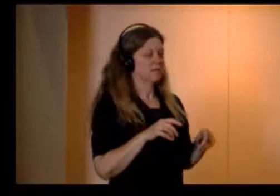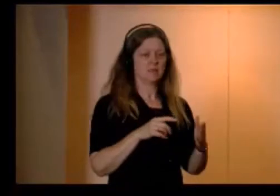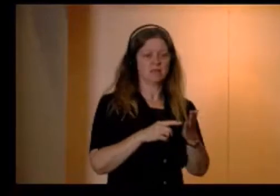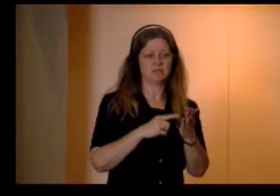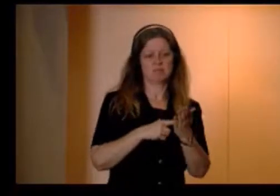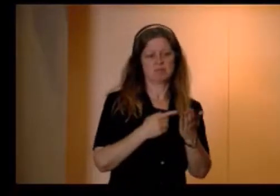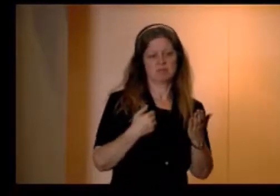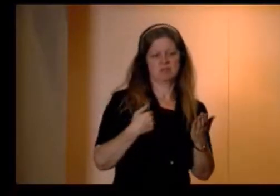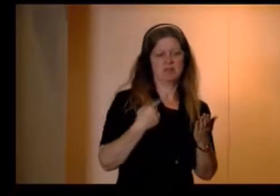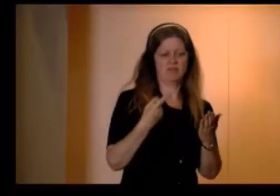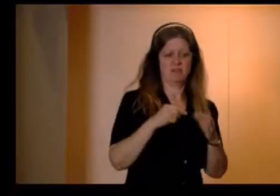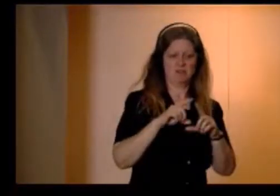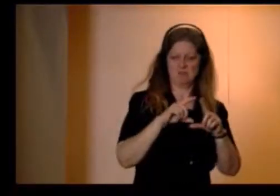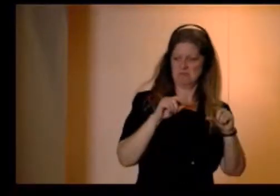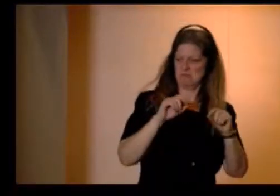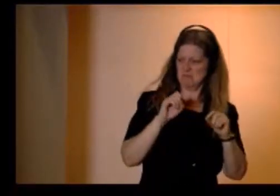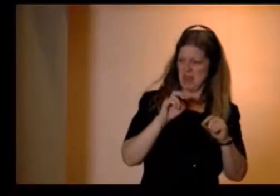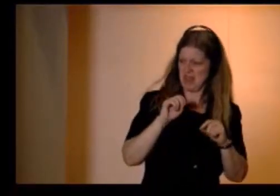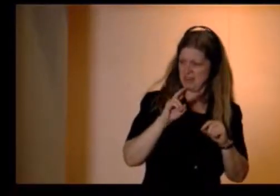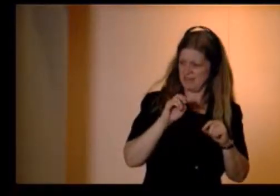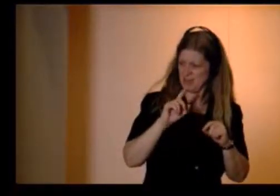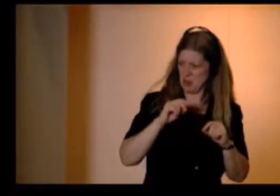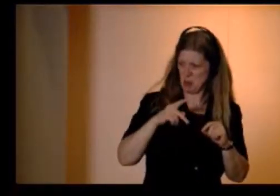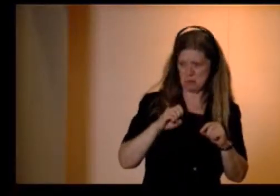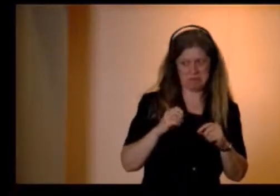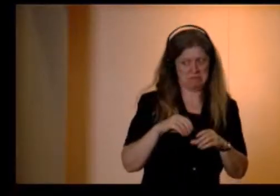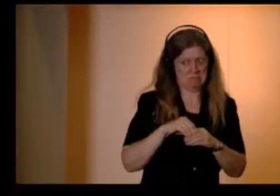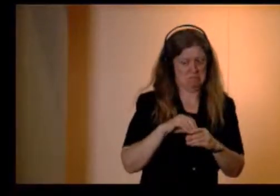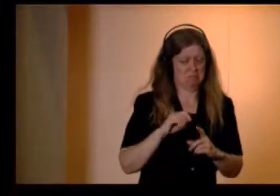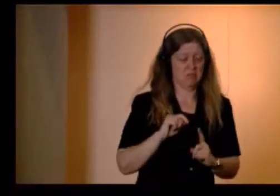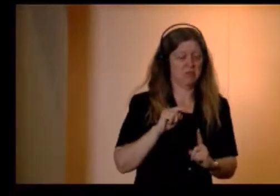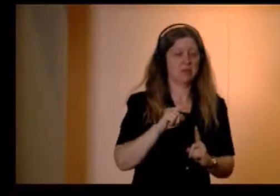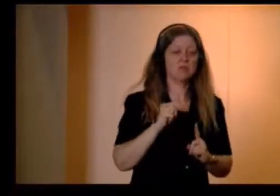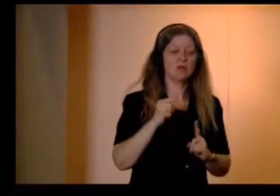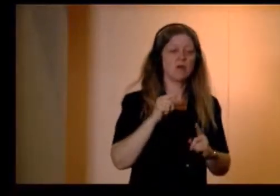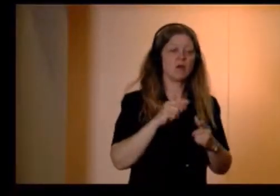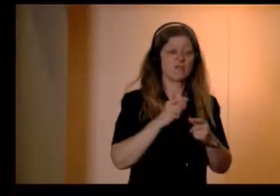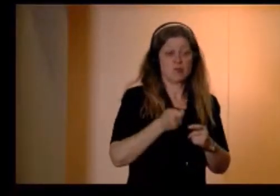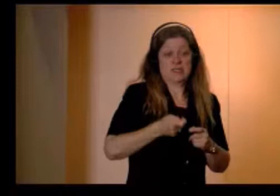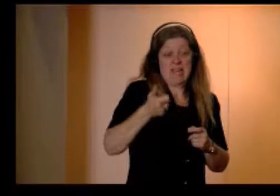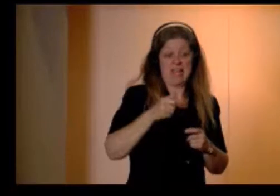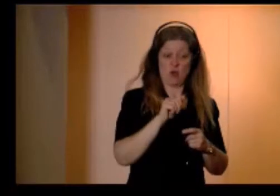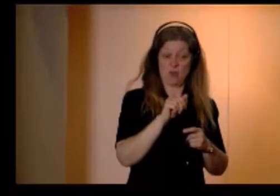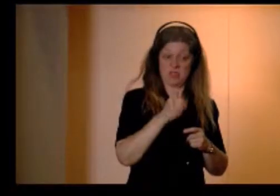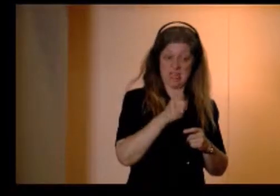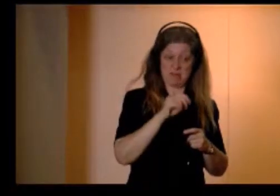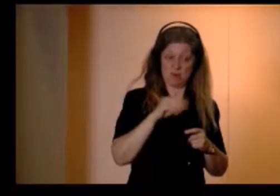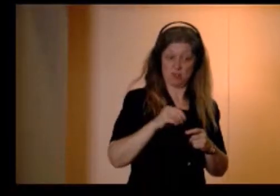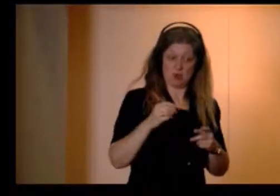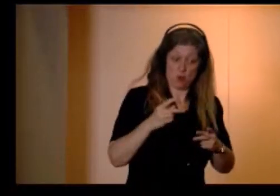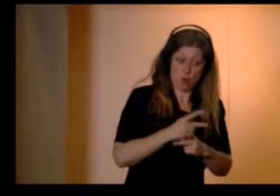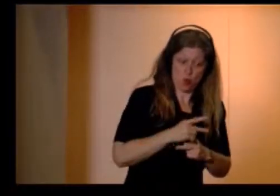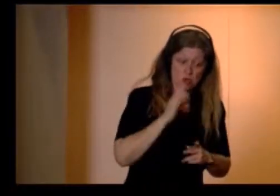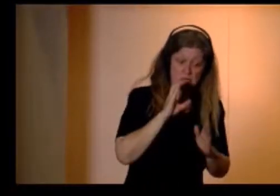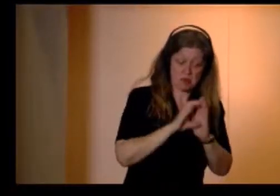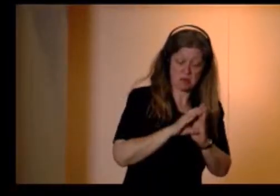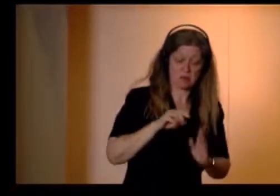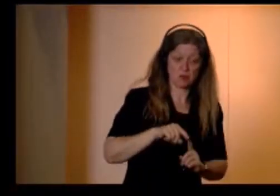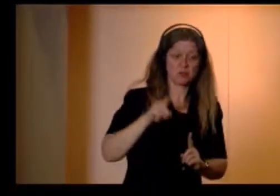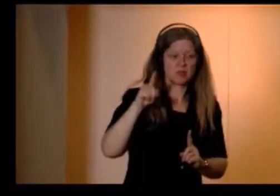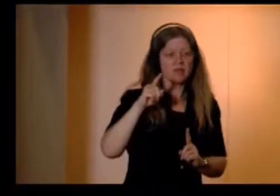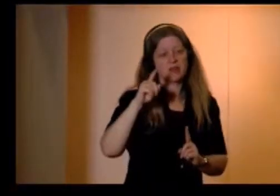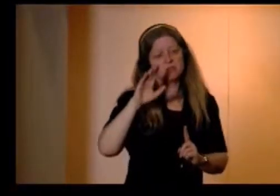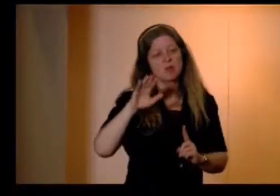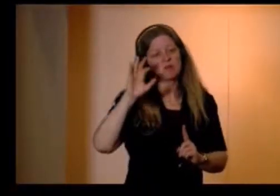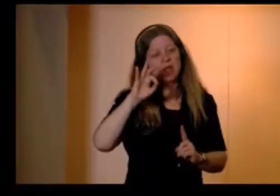something. You're all of a sudden almost at 99% accuracy. And according to the curator there, he said that's probably even superhuman already,